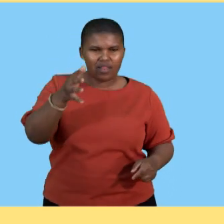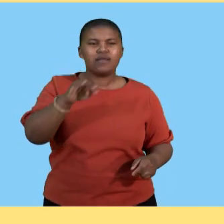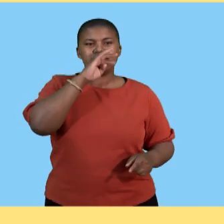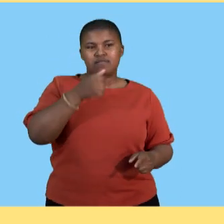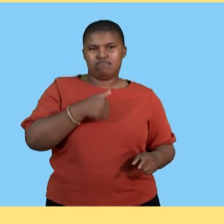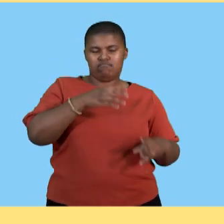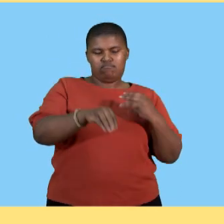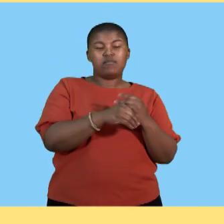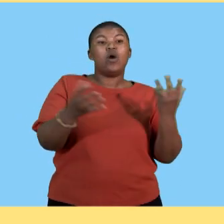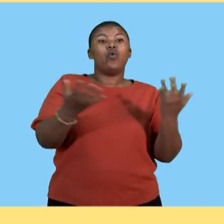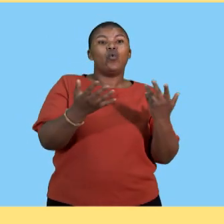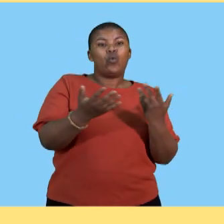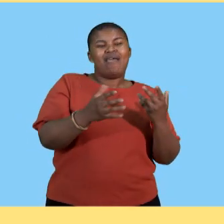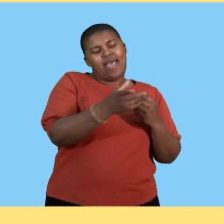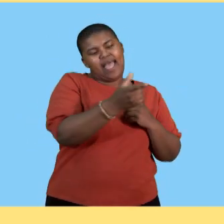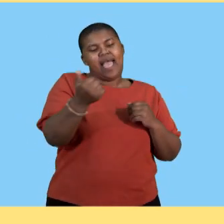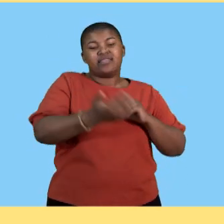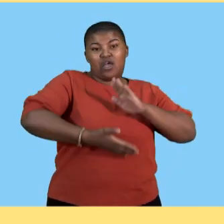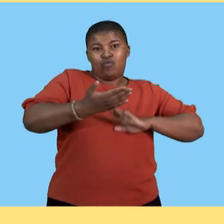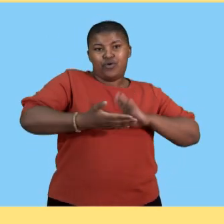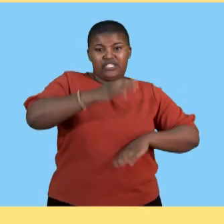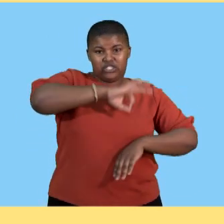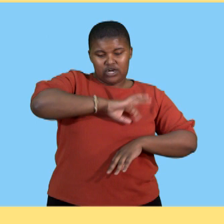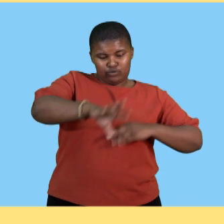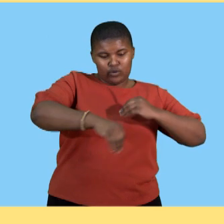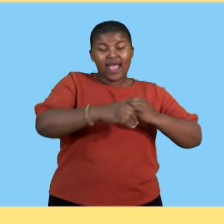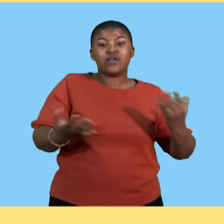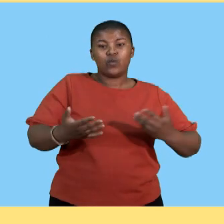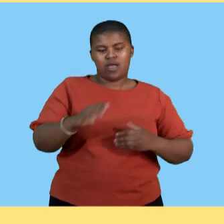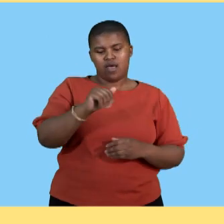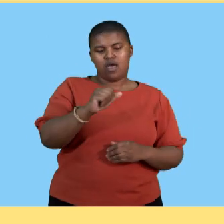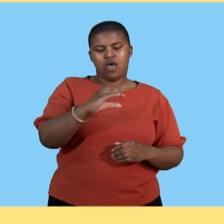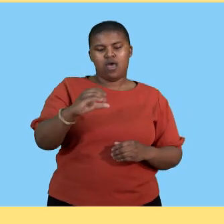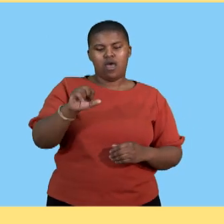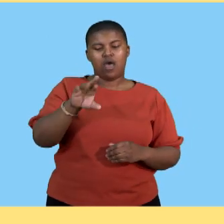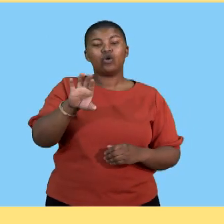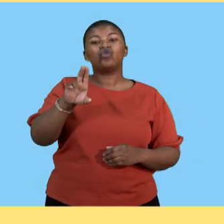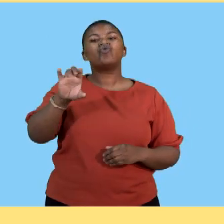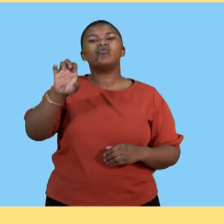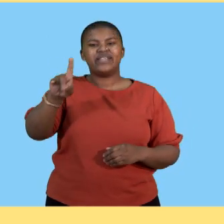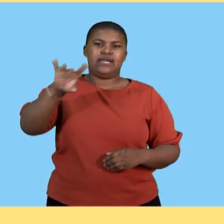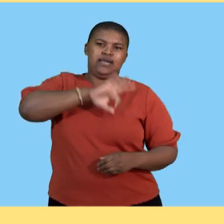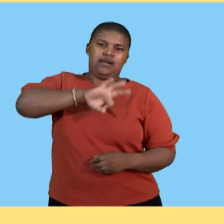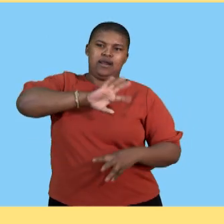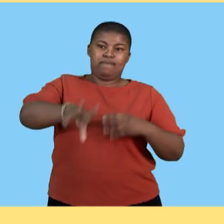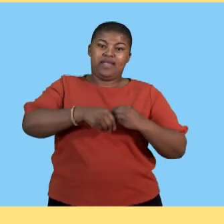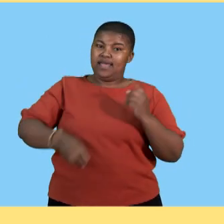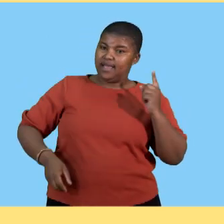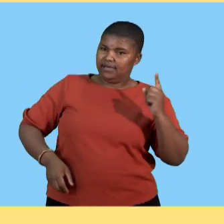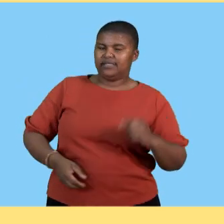to my accrued income, to record the accrued income rather. I'll come to my other operating